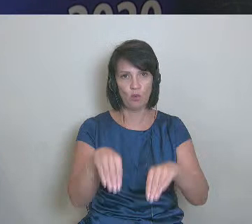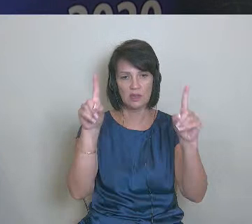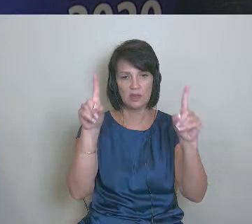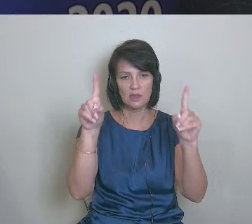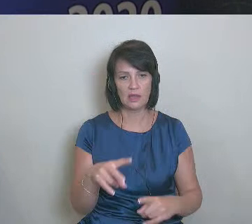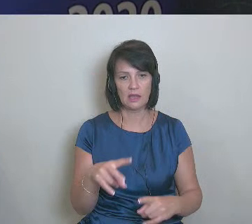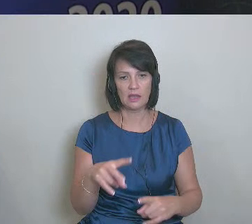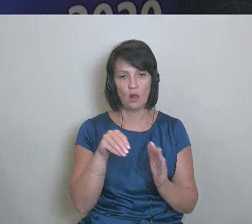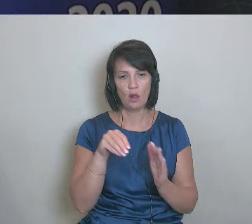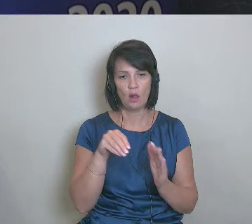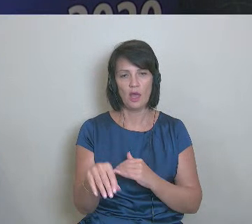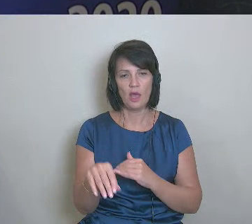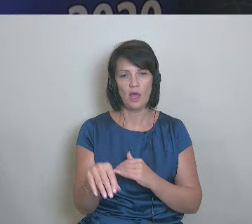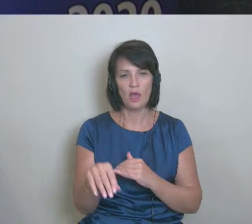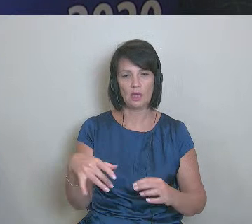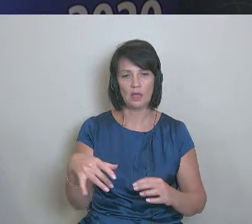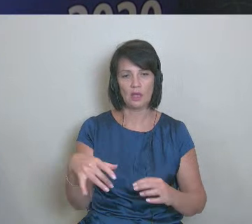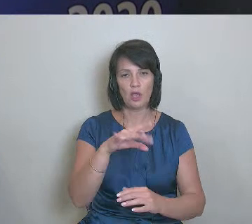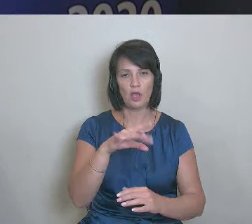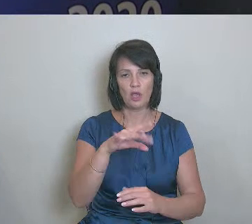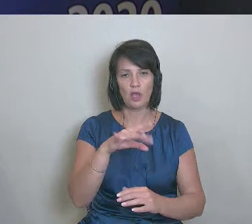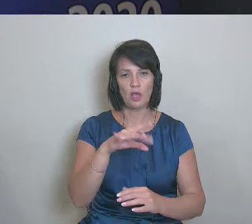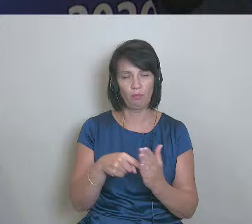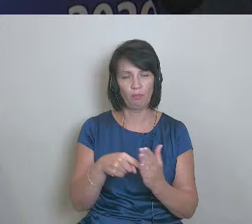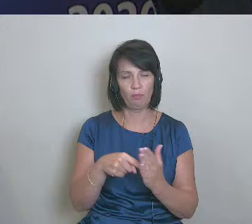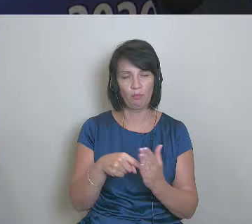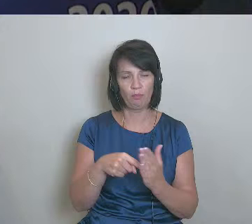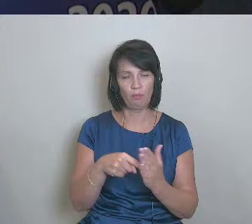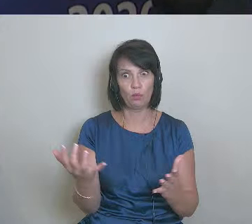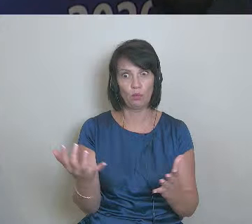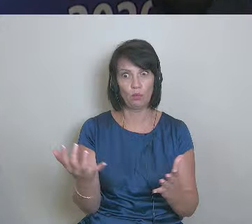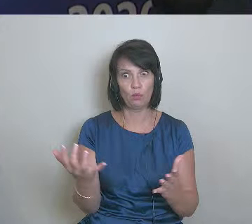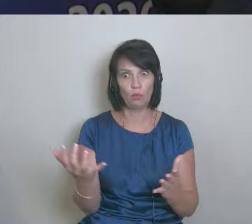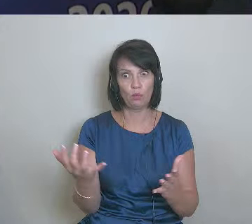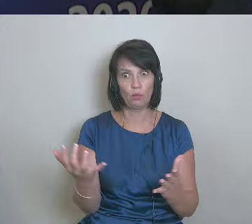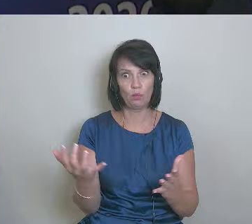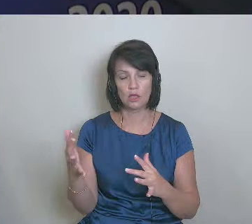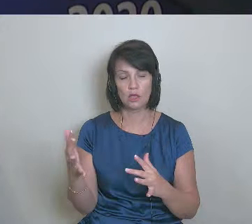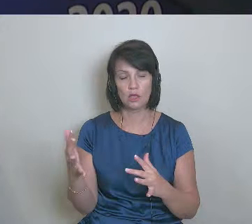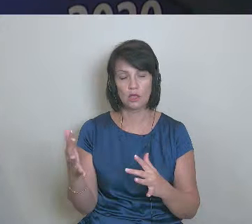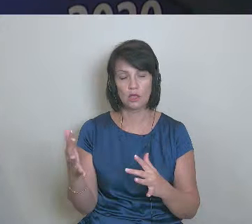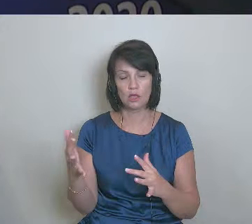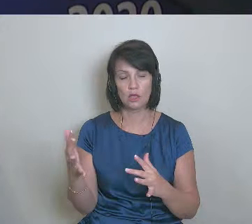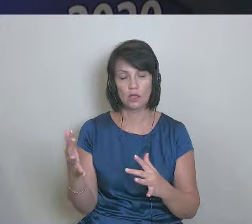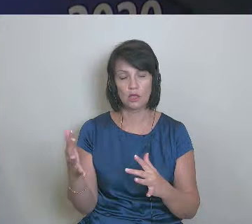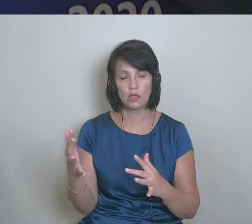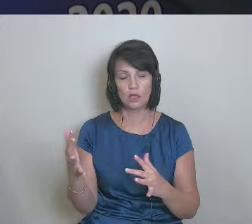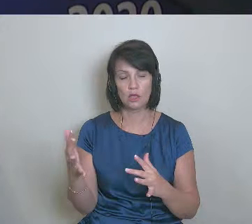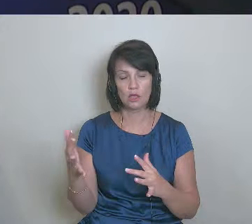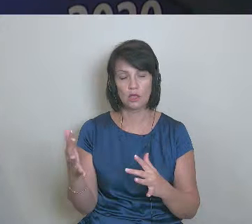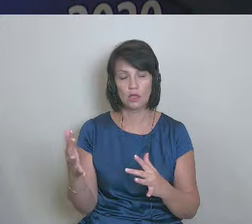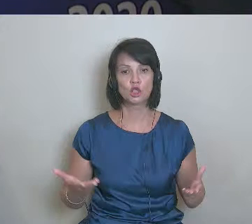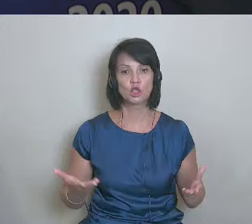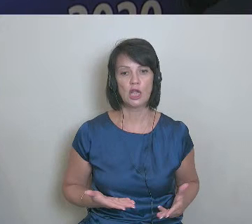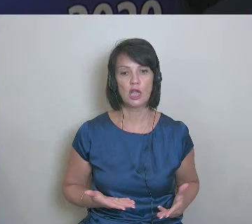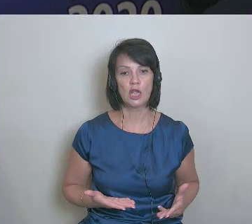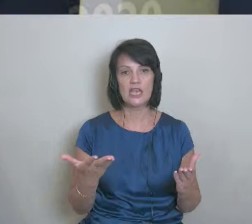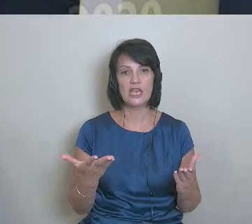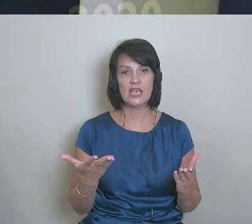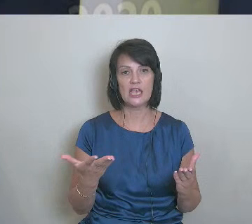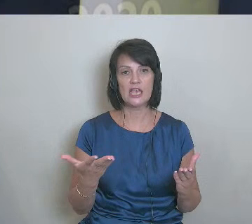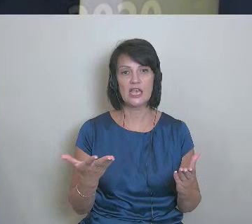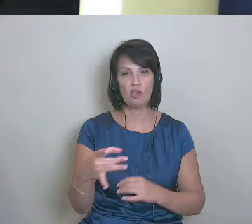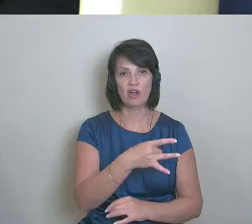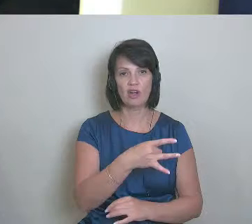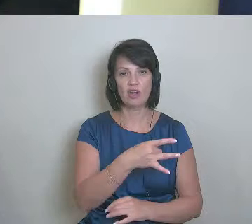ballots while voting for the councillors of the rayons in the cities. And the situation emerges when